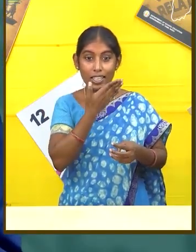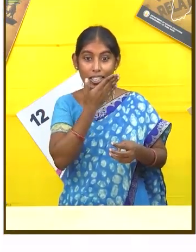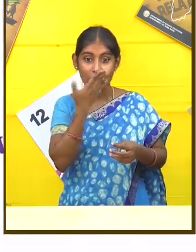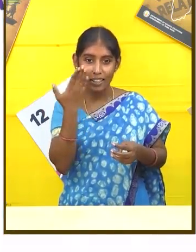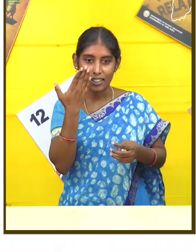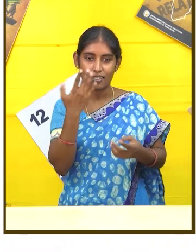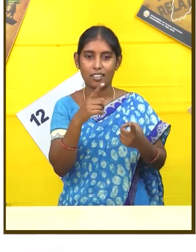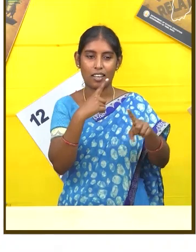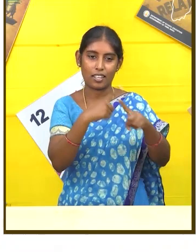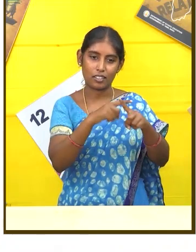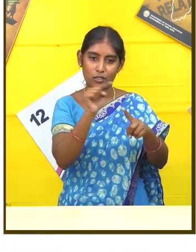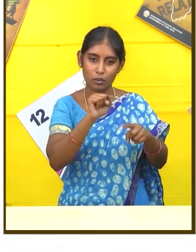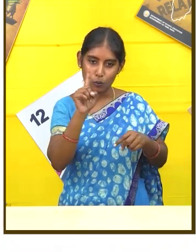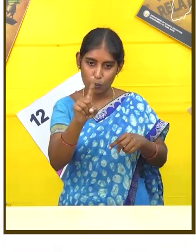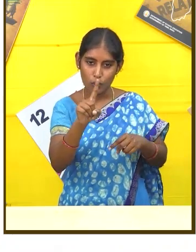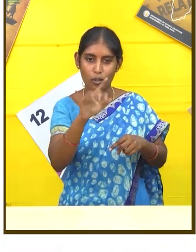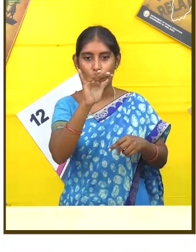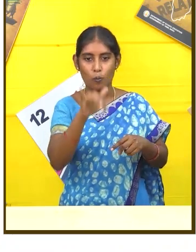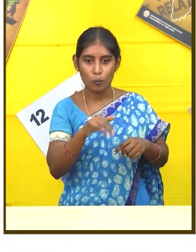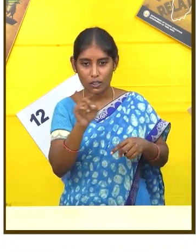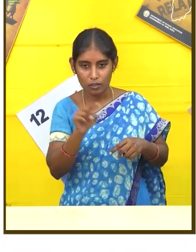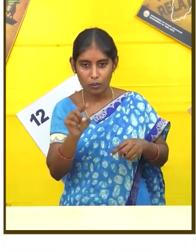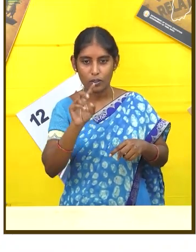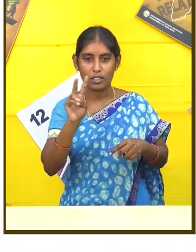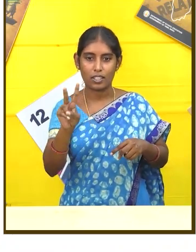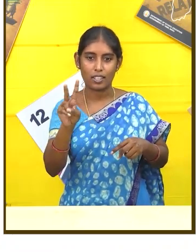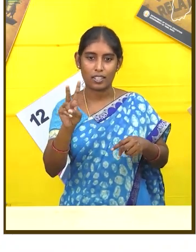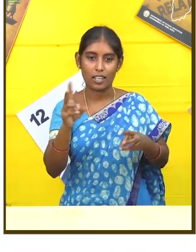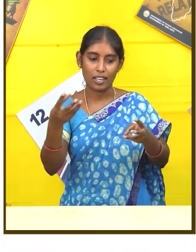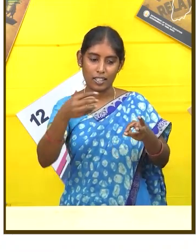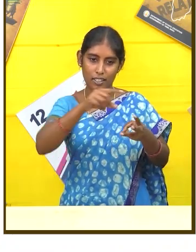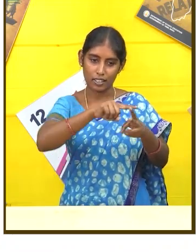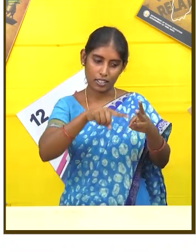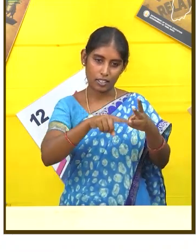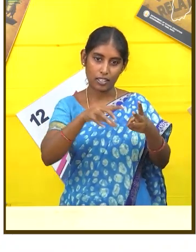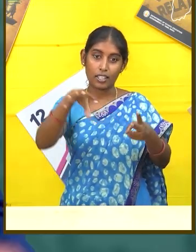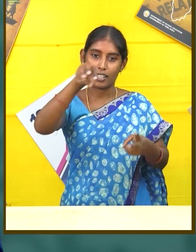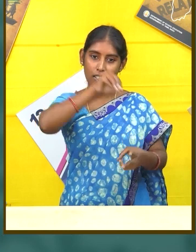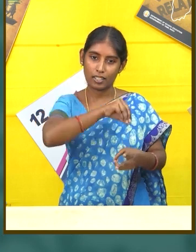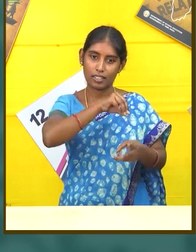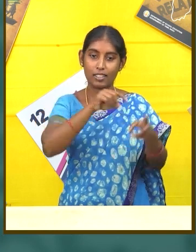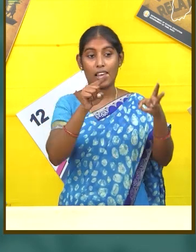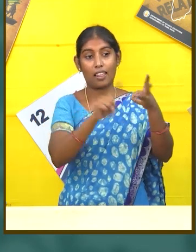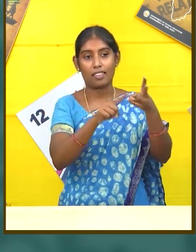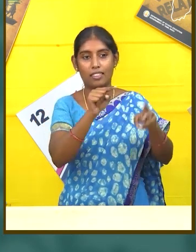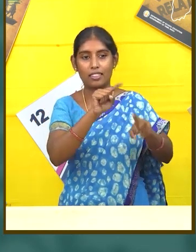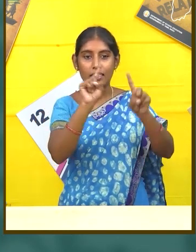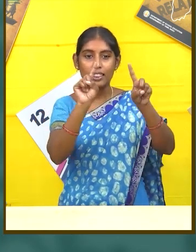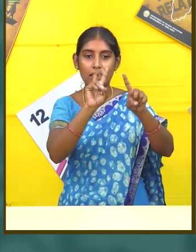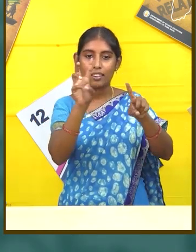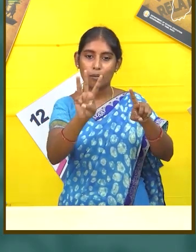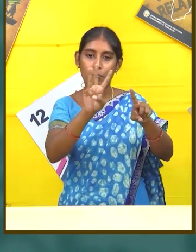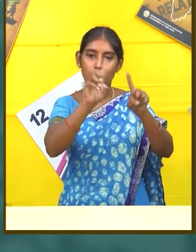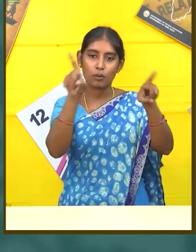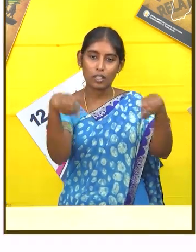did, substituting the x equal to 1 and y equal to 2 in the equation 3, what we get? What's the equation